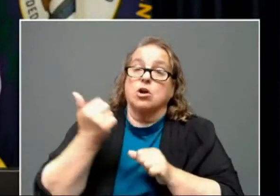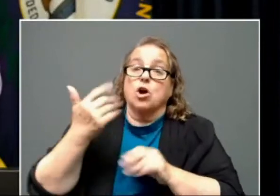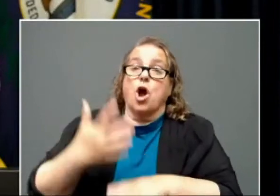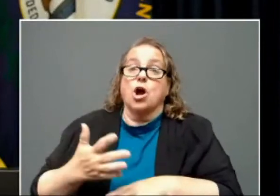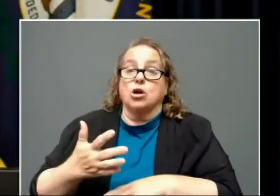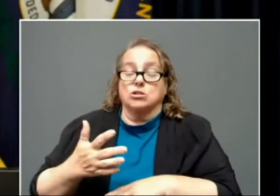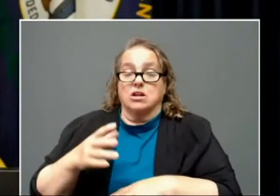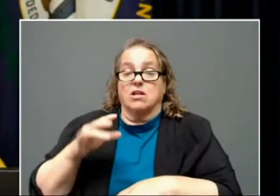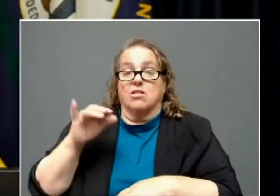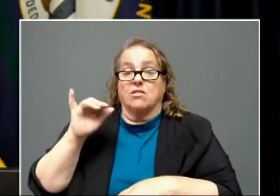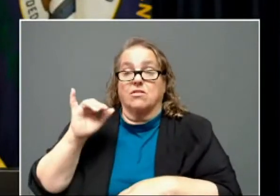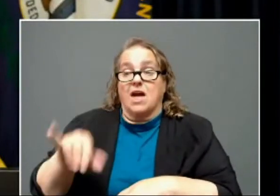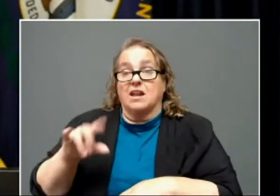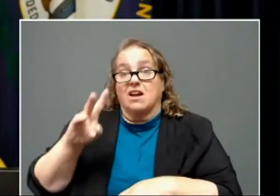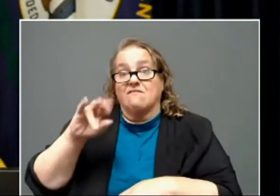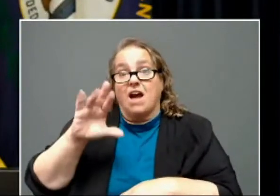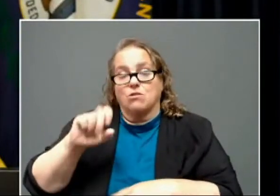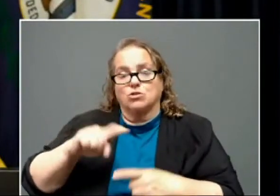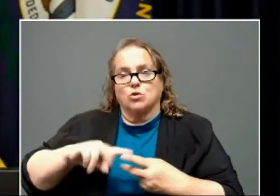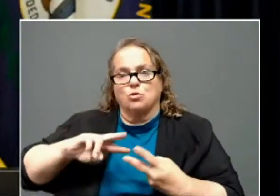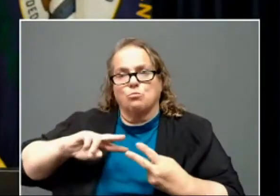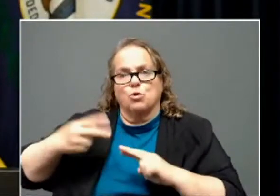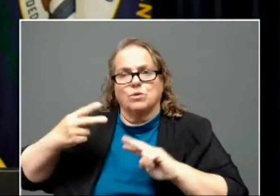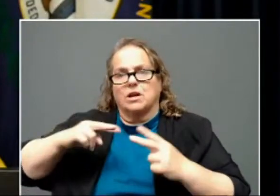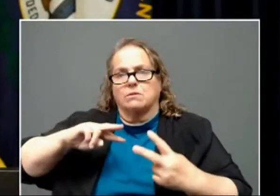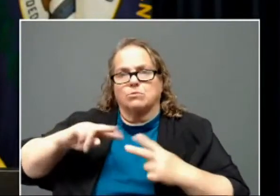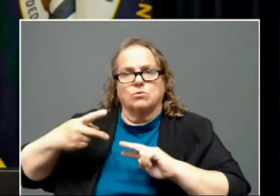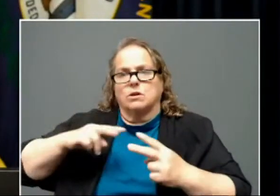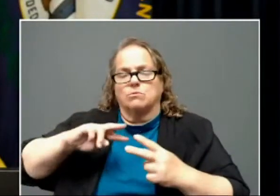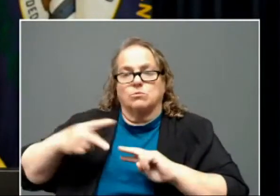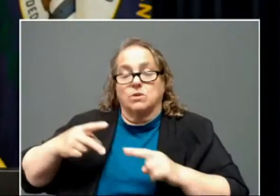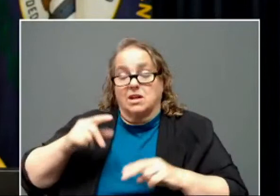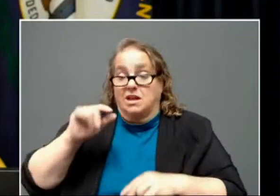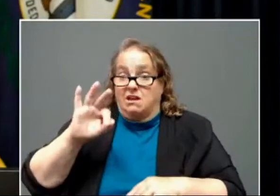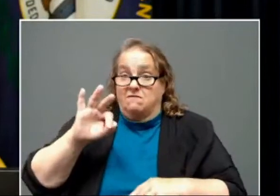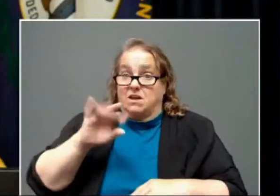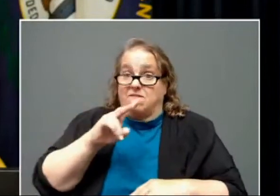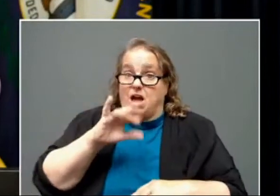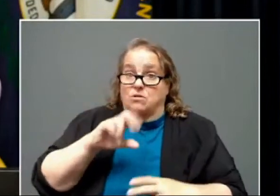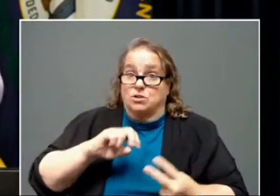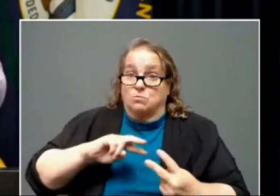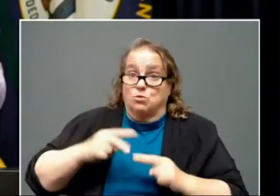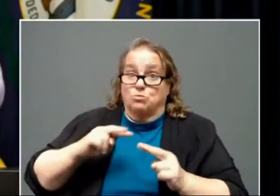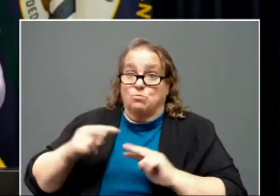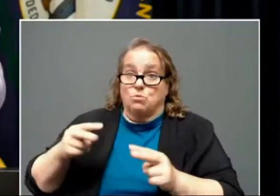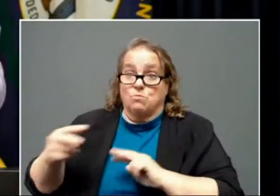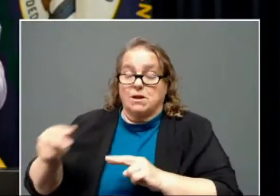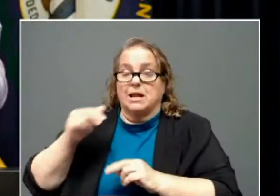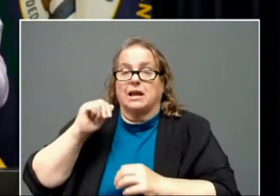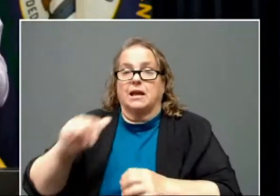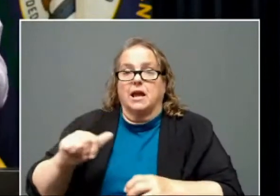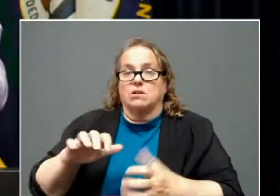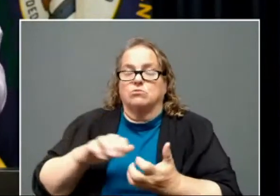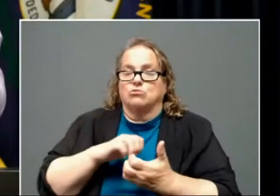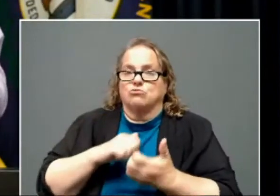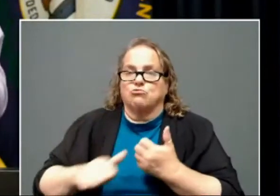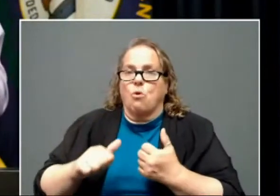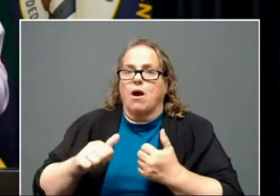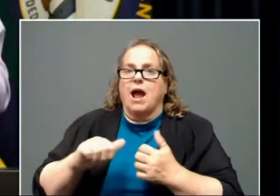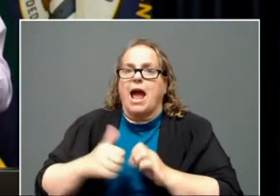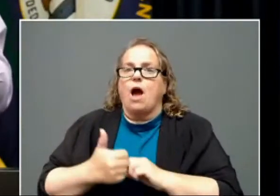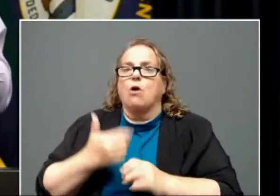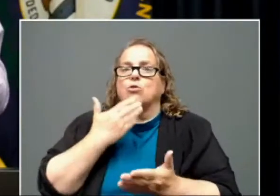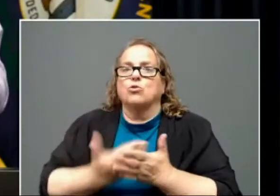great numbers. Mutations, if they happen enough and with some success, can undermine the effectiveness of the vaccine. The best